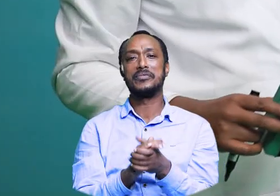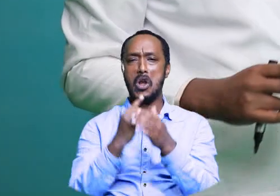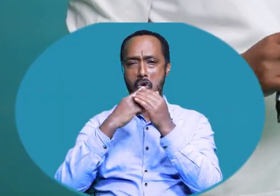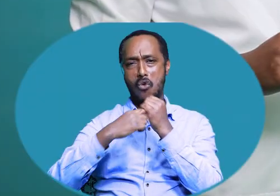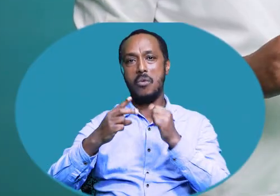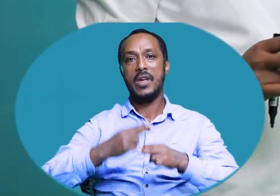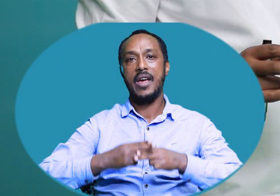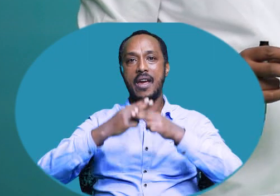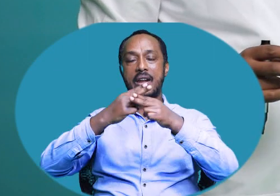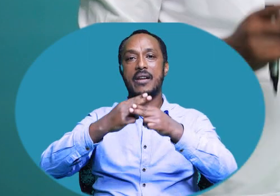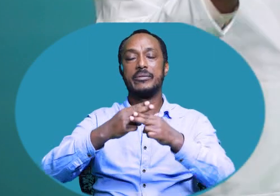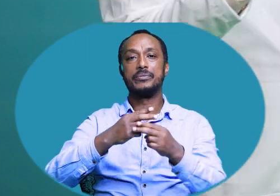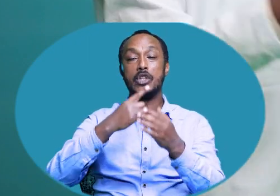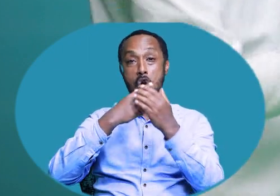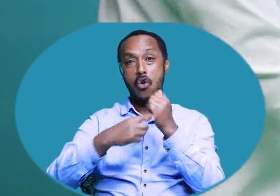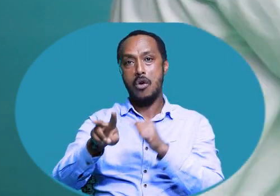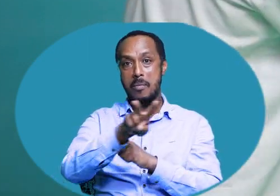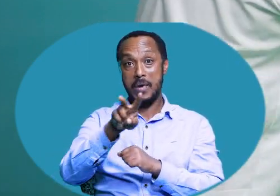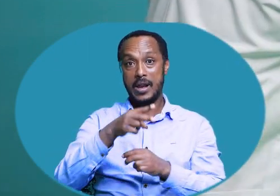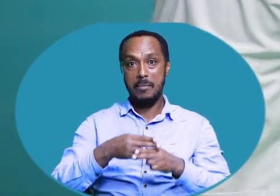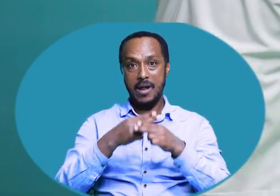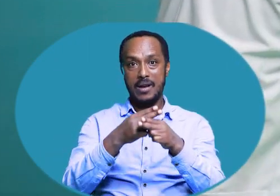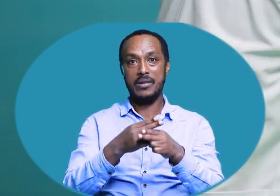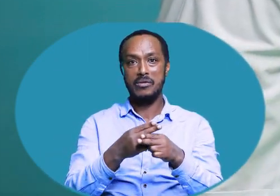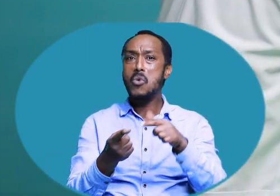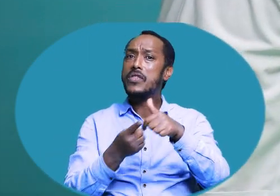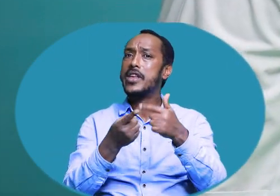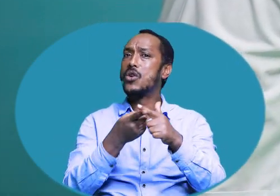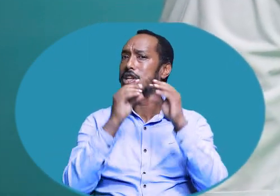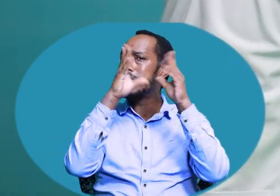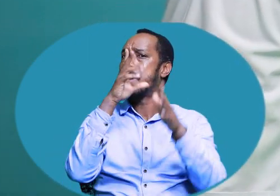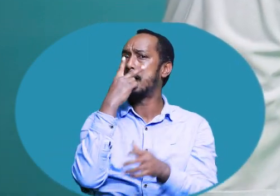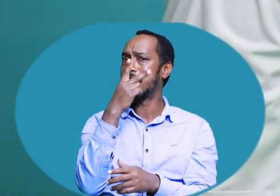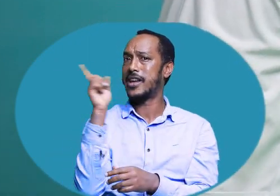These 2 electrons are, thank you, lone pair.